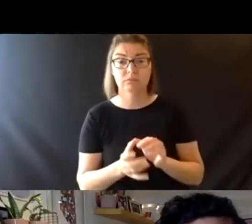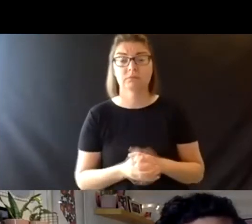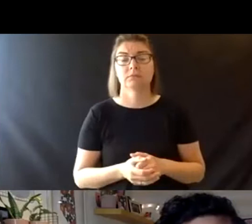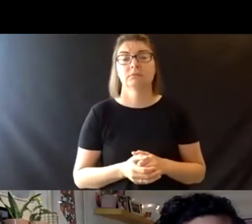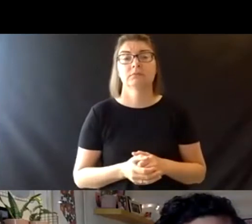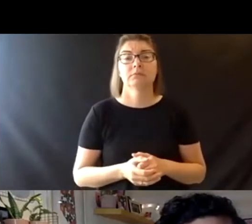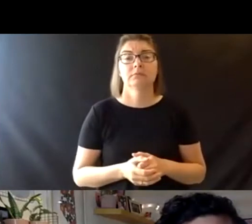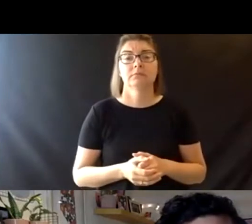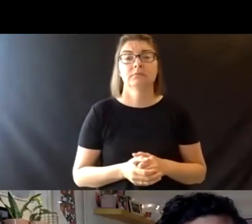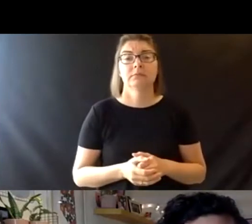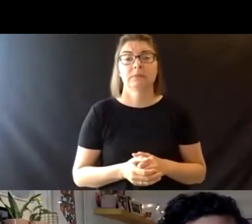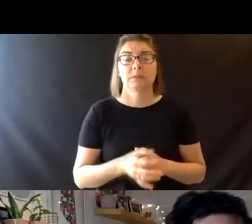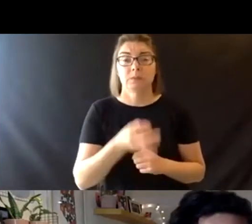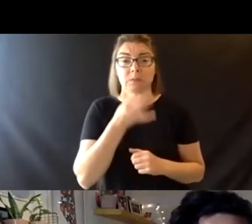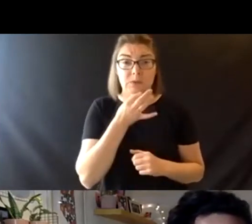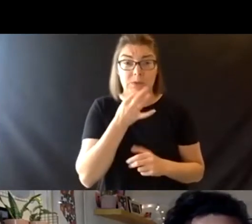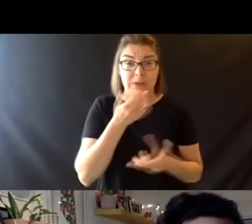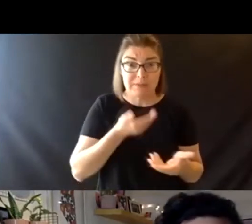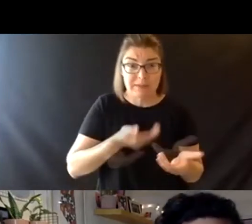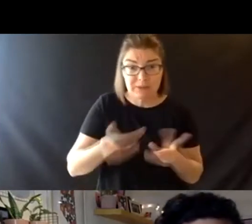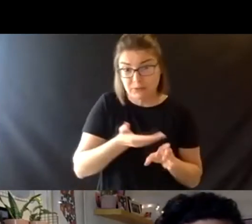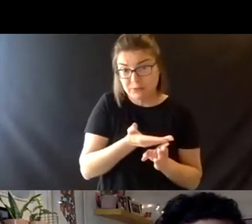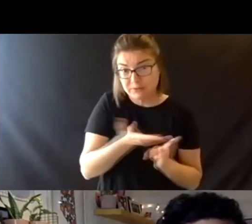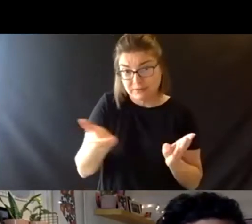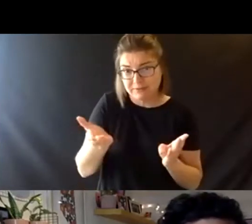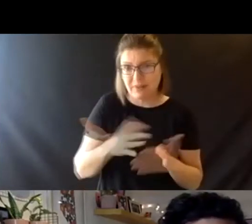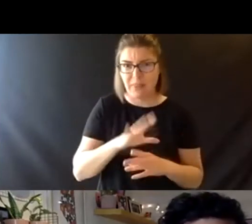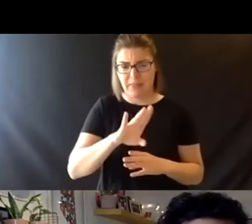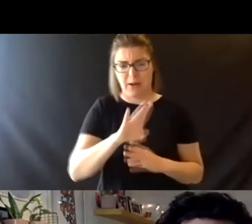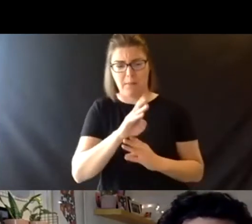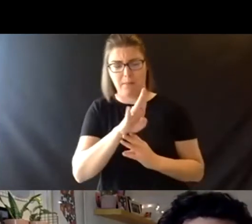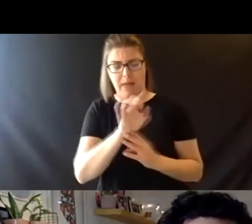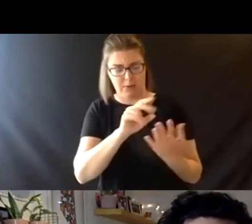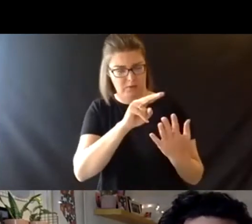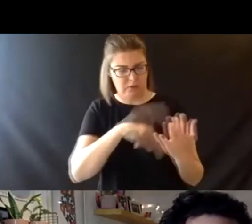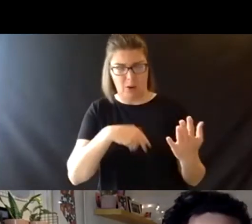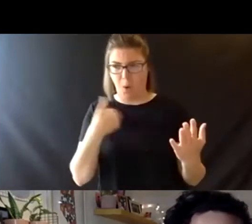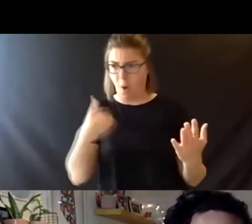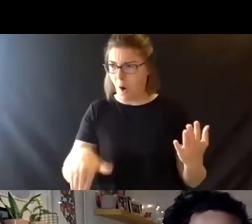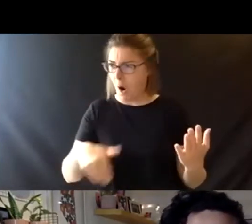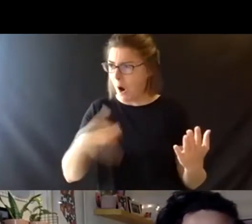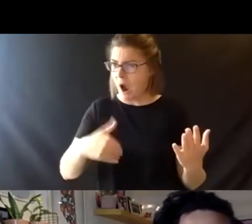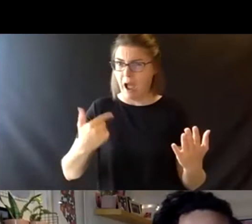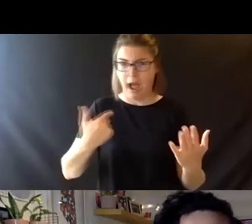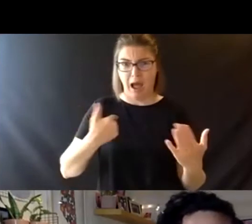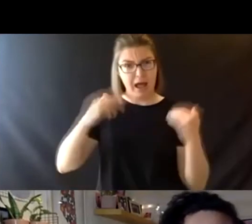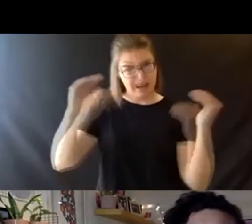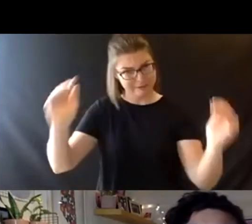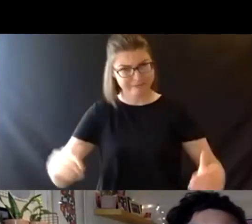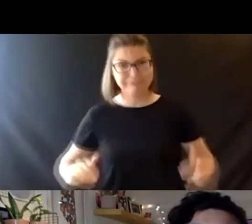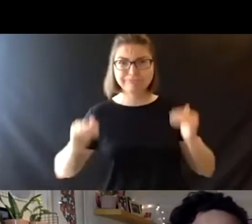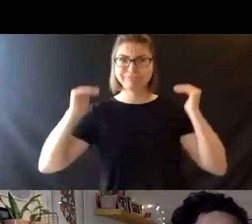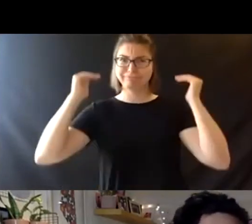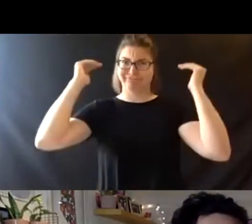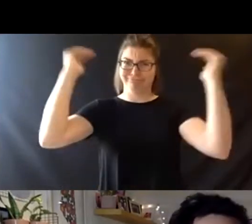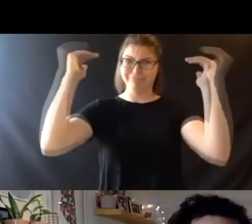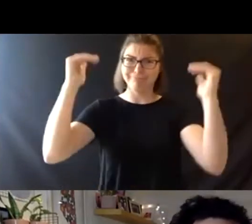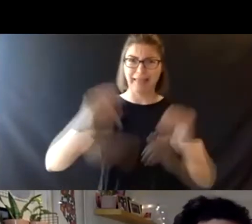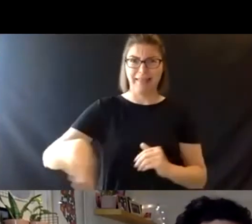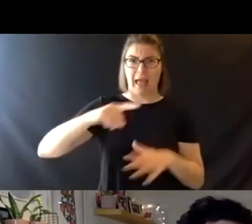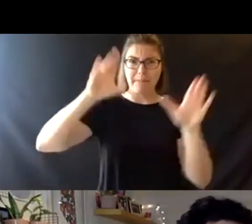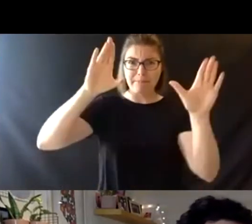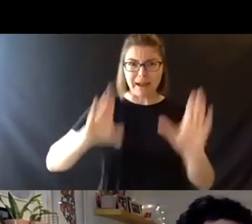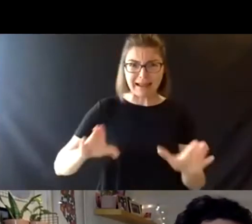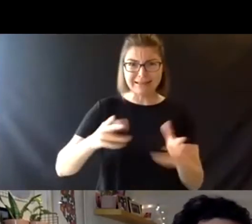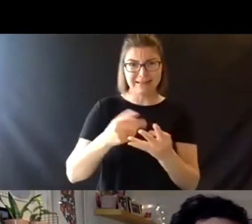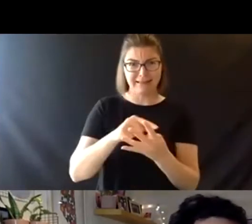in a moment to introduce our panelists. I was reading these bios and I was like, wow, I really got to step up my game. These people are incredible.